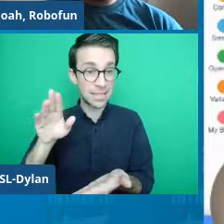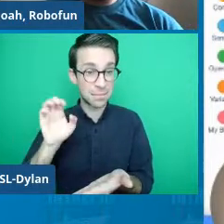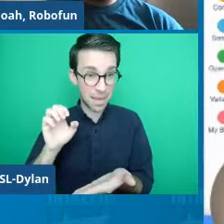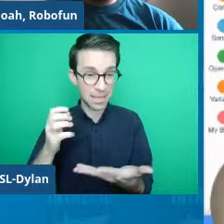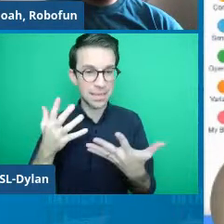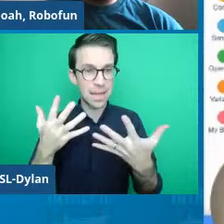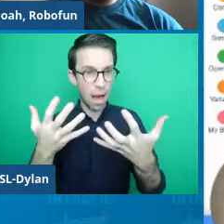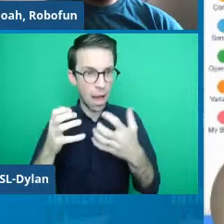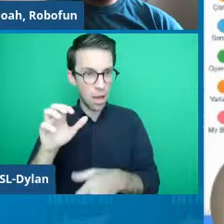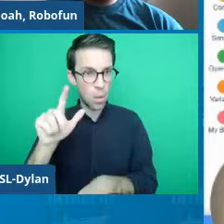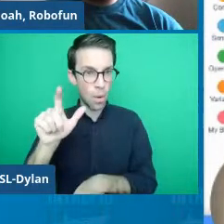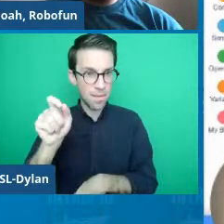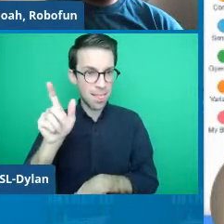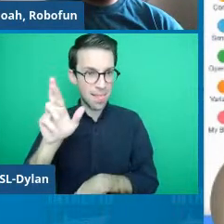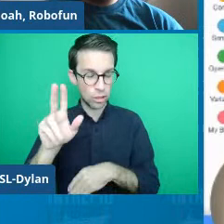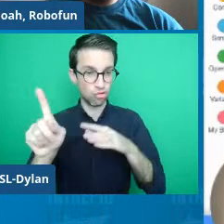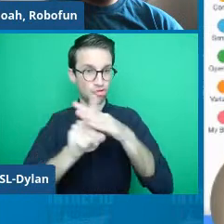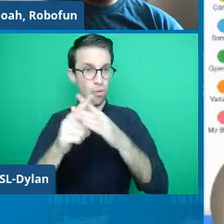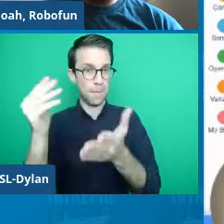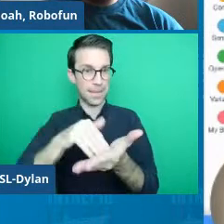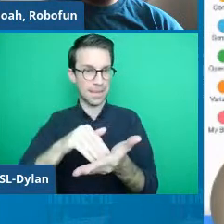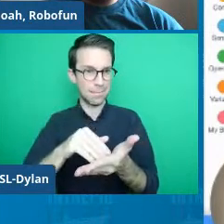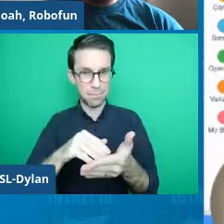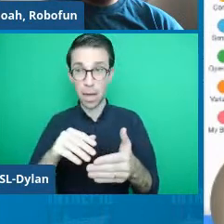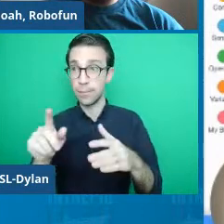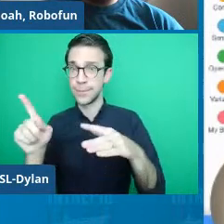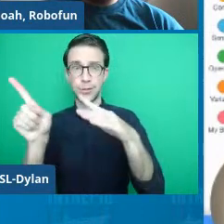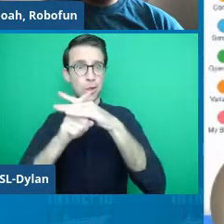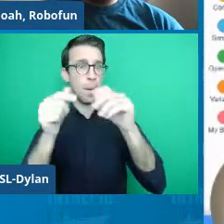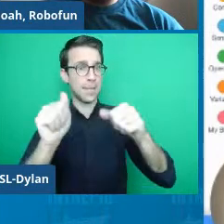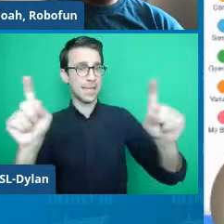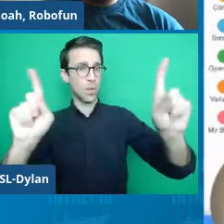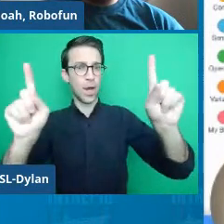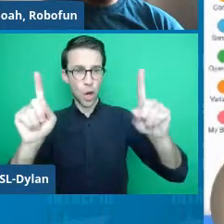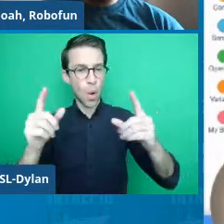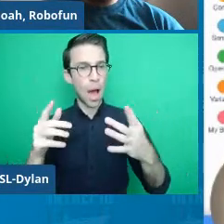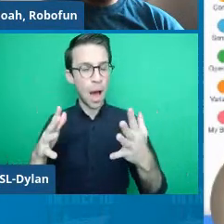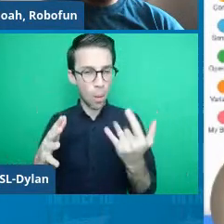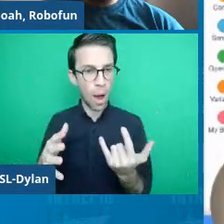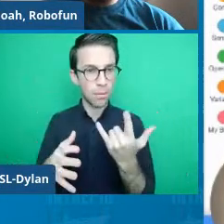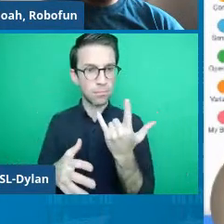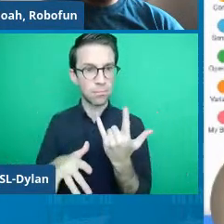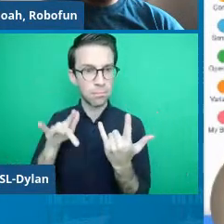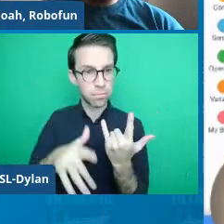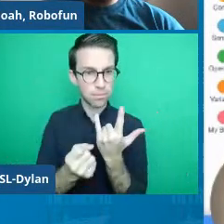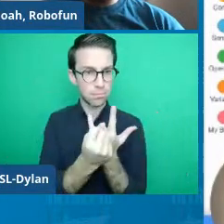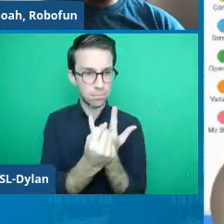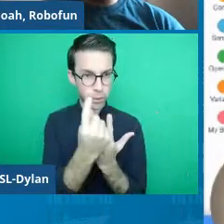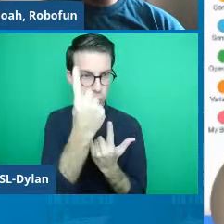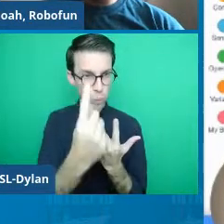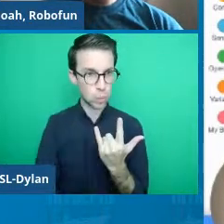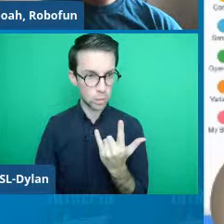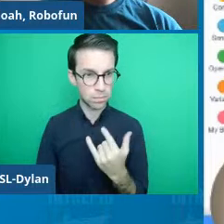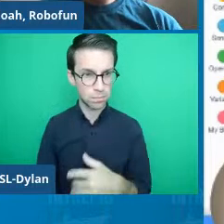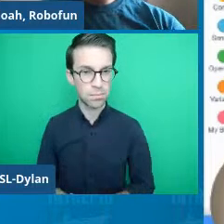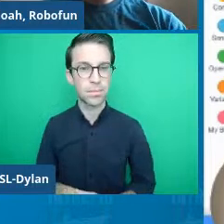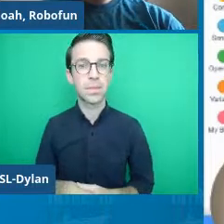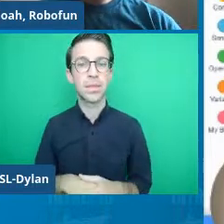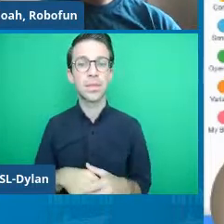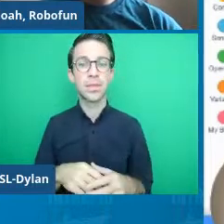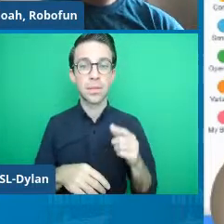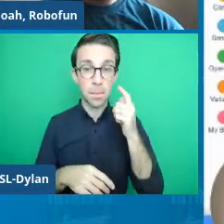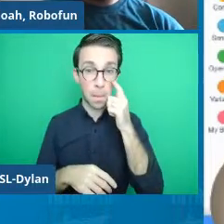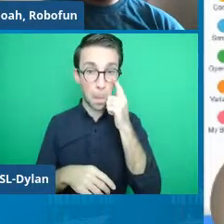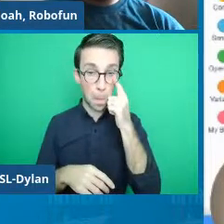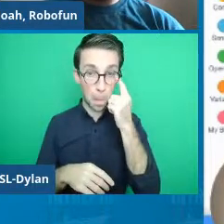appear just anywhere. I want it to appear in front of my ship. So I want to tell my laser, when space key's clicked, go to sprite 1.